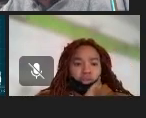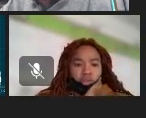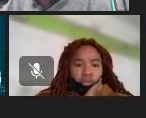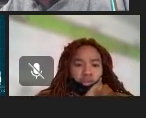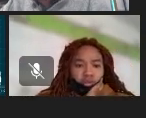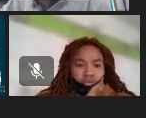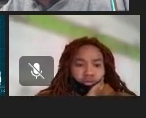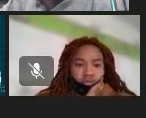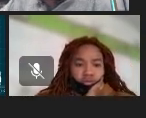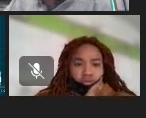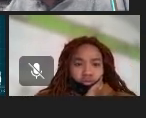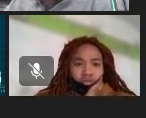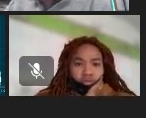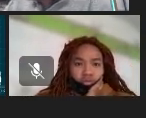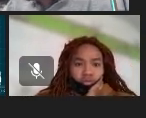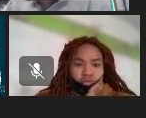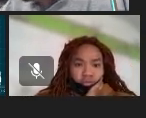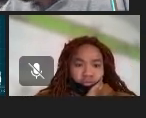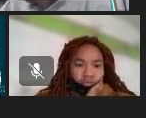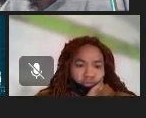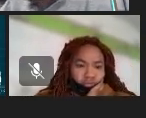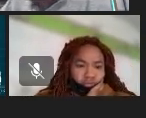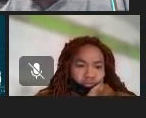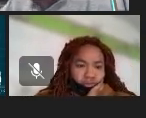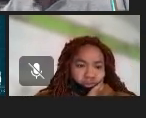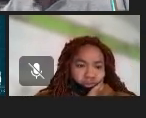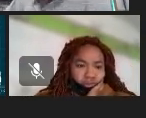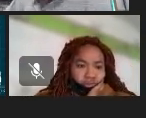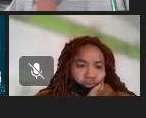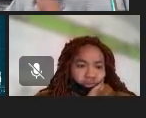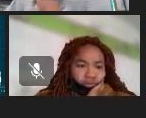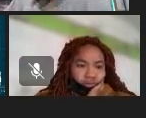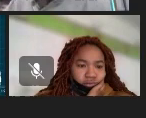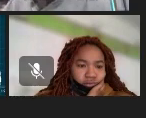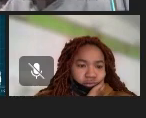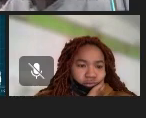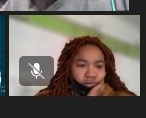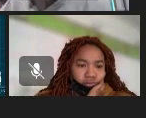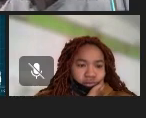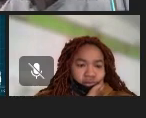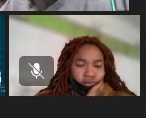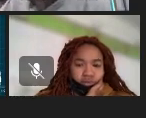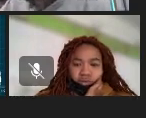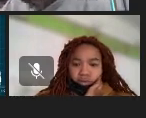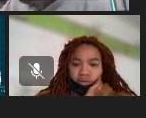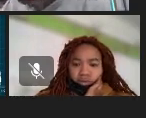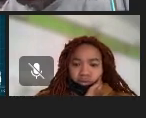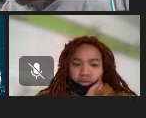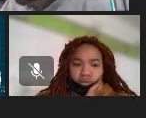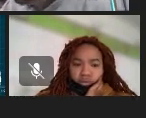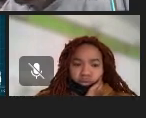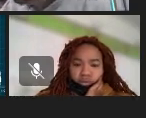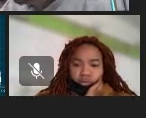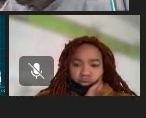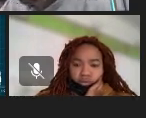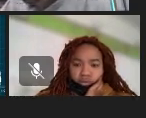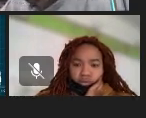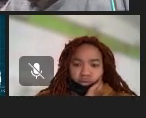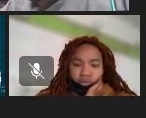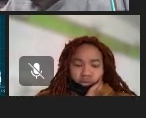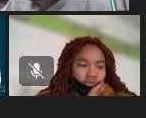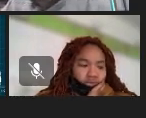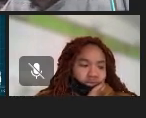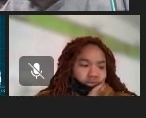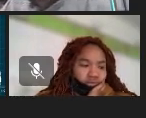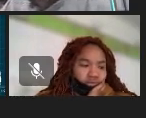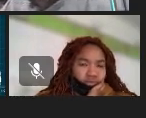good morning, TAC members. My name is Natasha Stein, and I'm an Assistant Director in the Division of School and Program Improvement, and